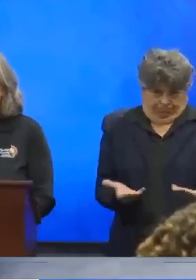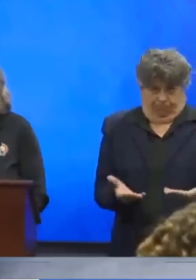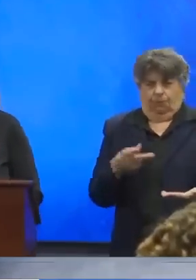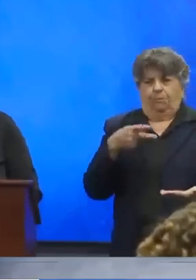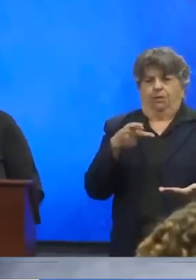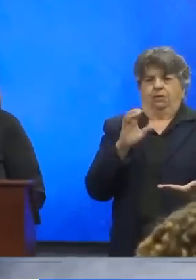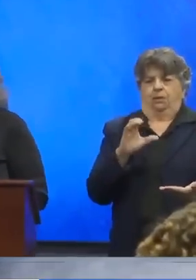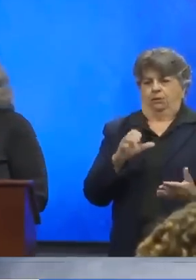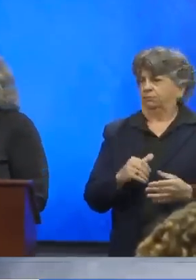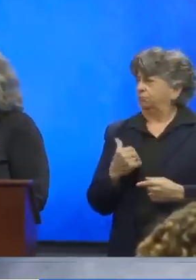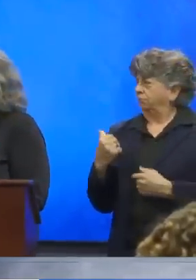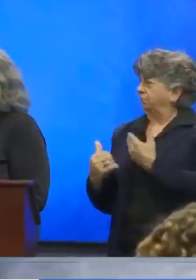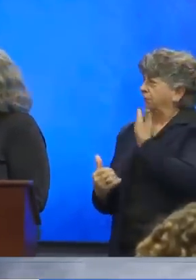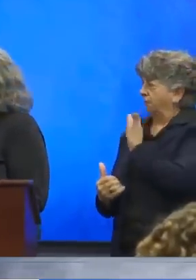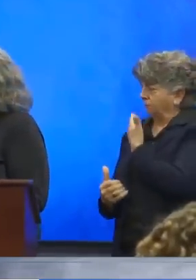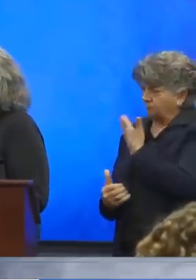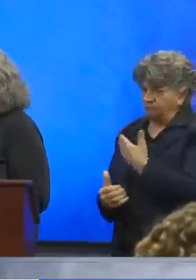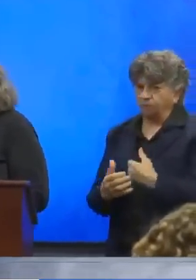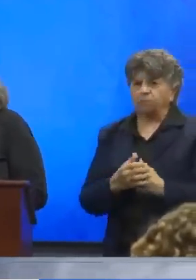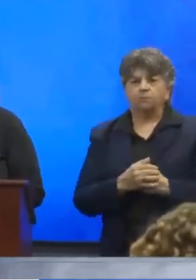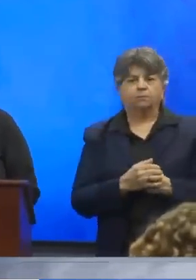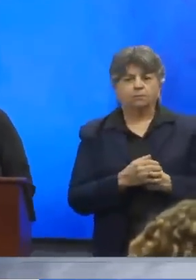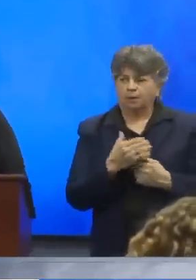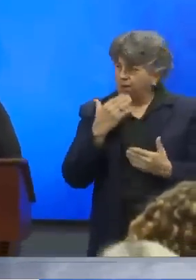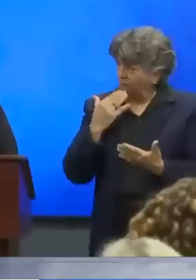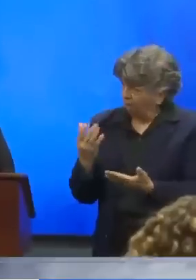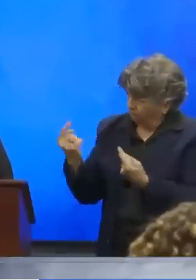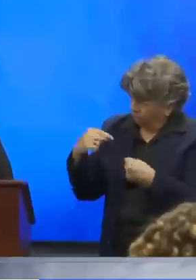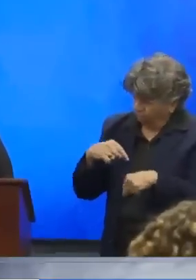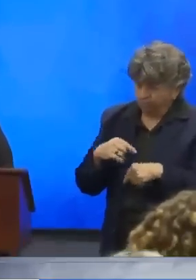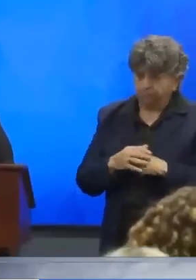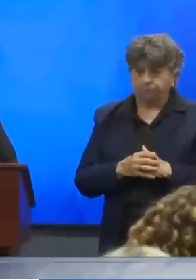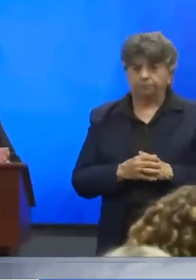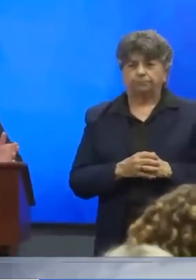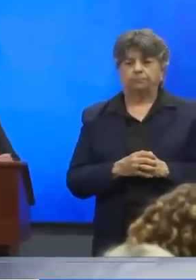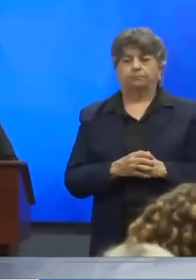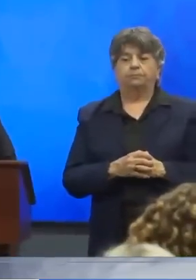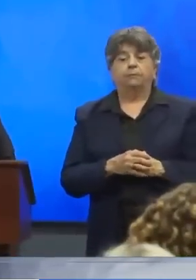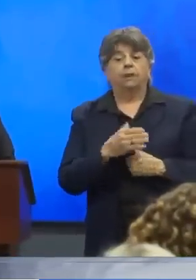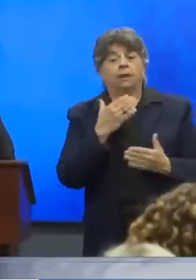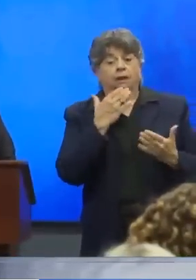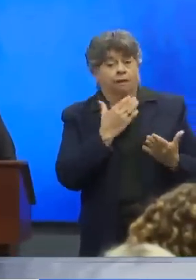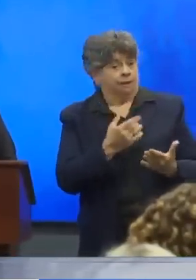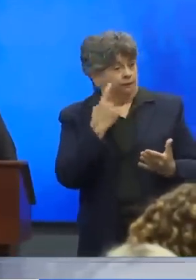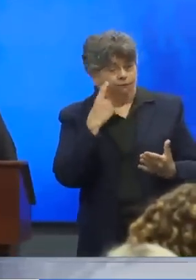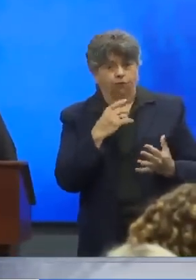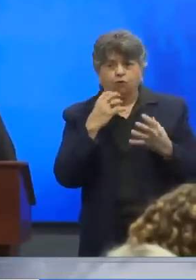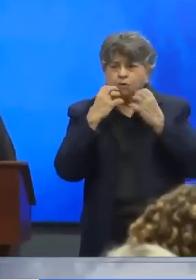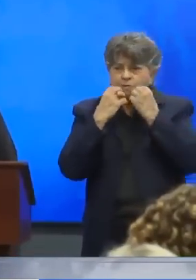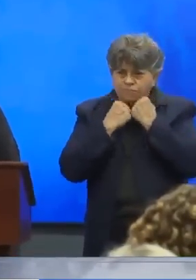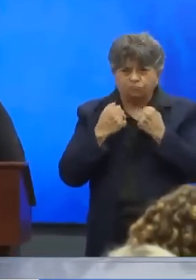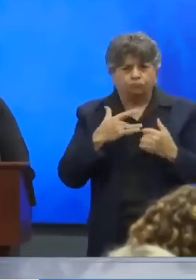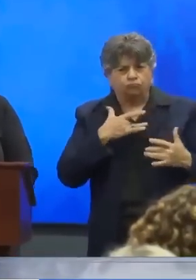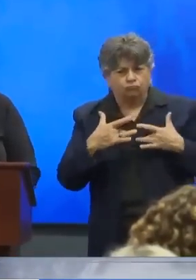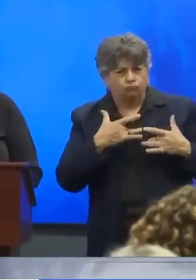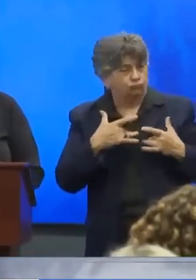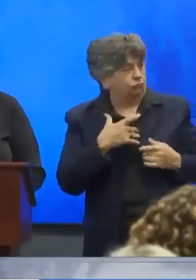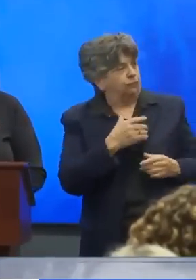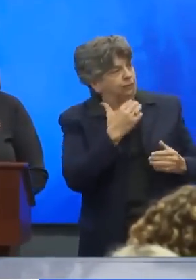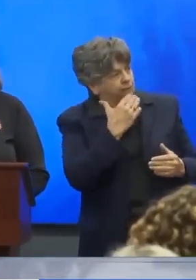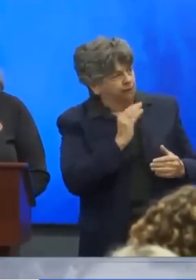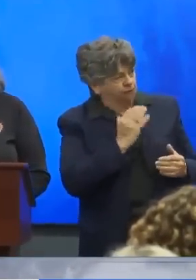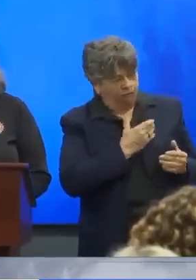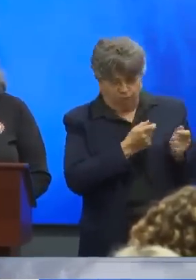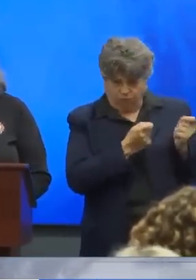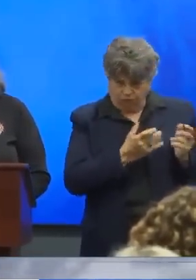Thank you so much. Thank you, Governor, for coming here and bringing a spotlight to us and our concerns. Thank you, Director Guthrie, for all of your leadership at the State Division